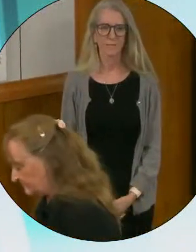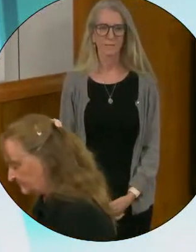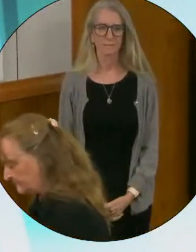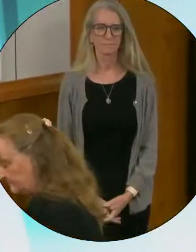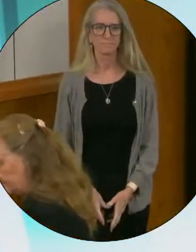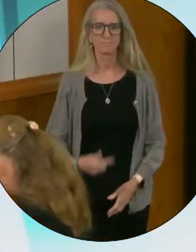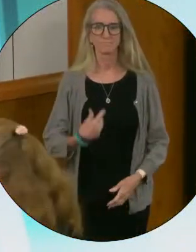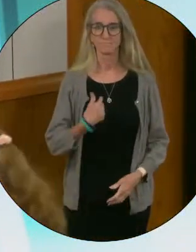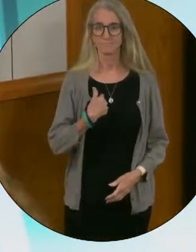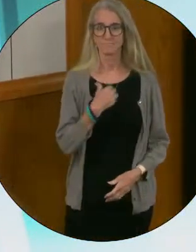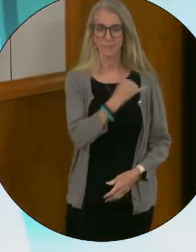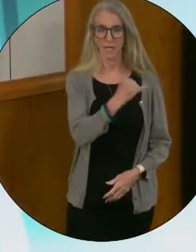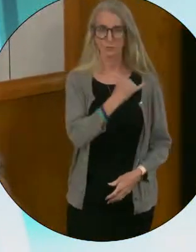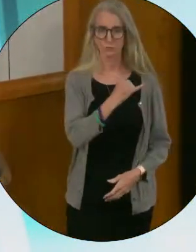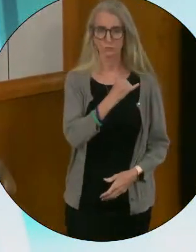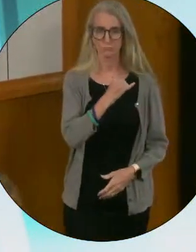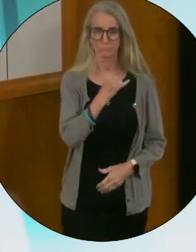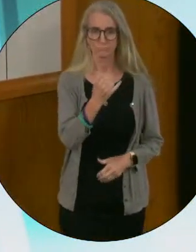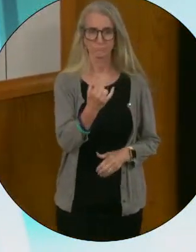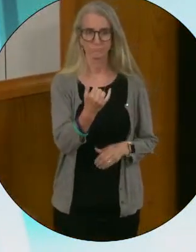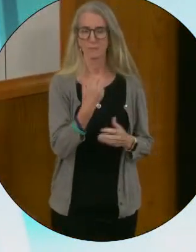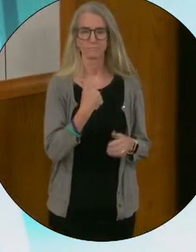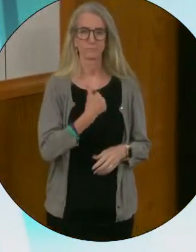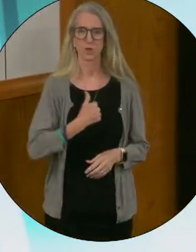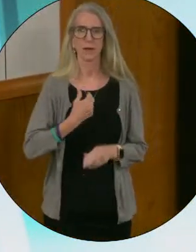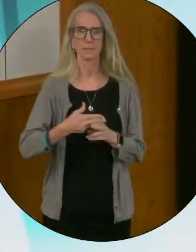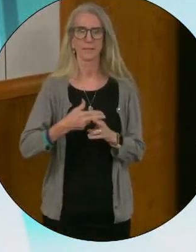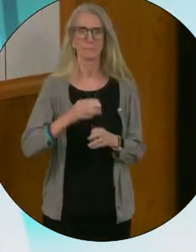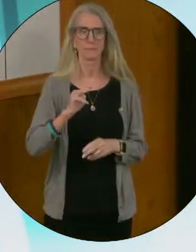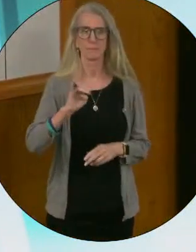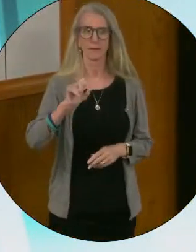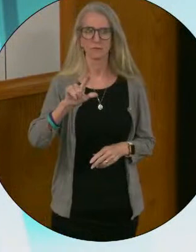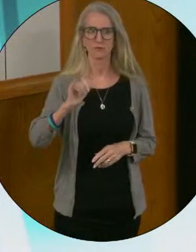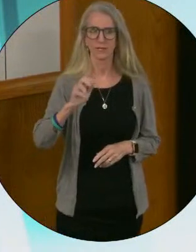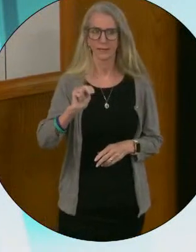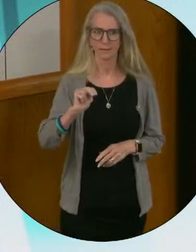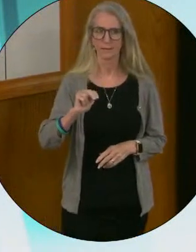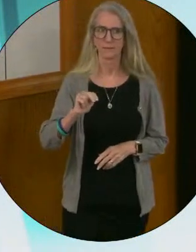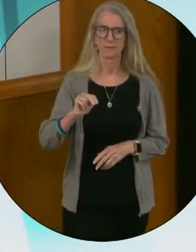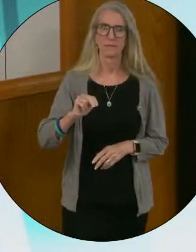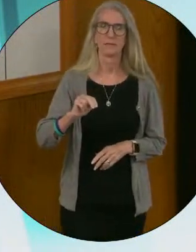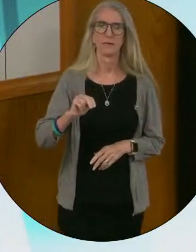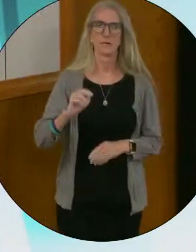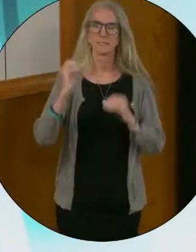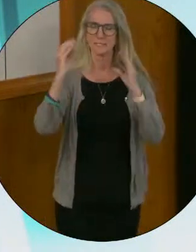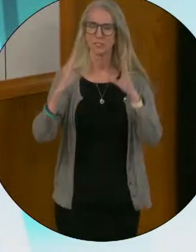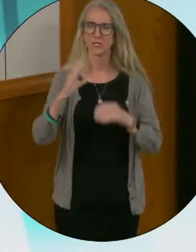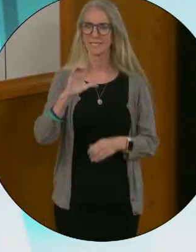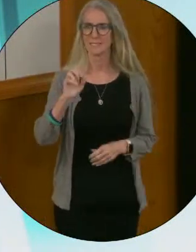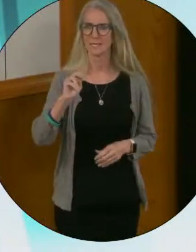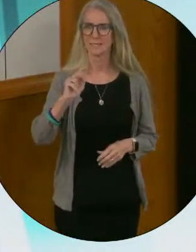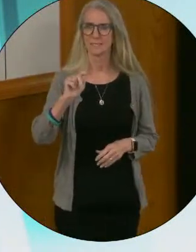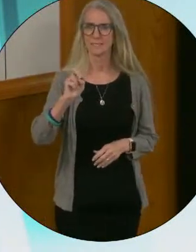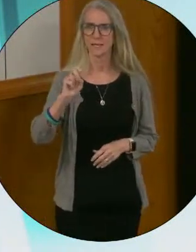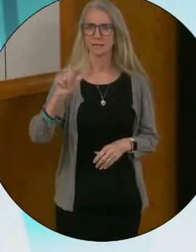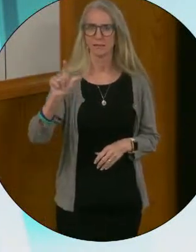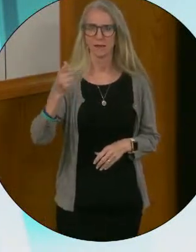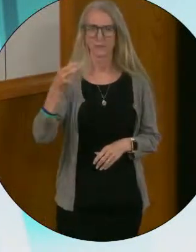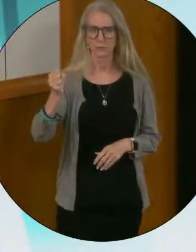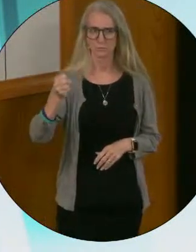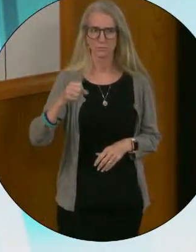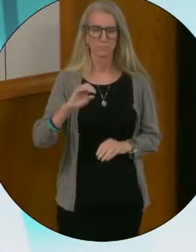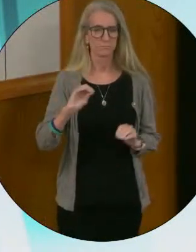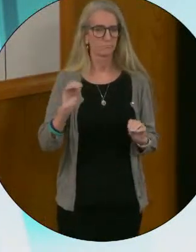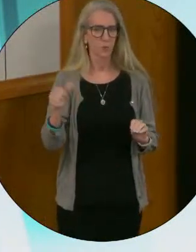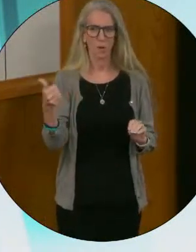I too have come before you. My name is Michael Jan, teacher, Centennial High School. No other bargaining